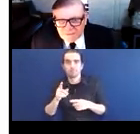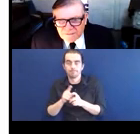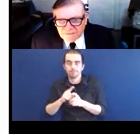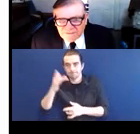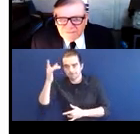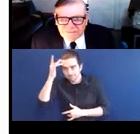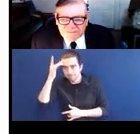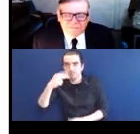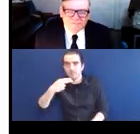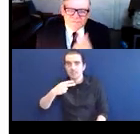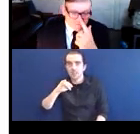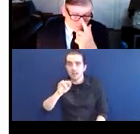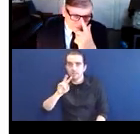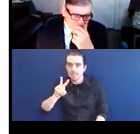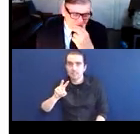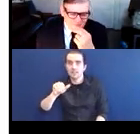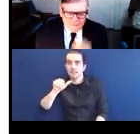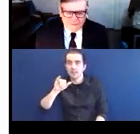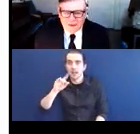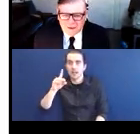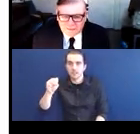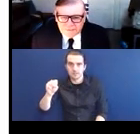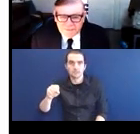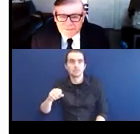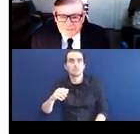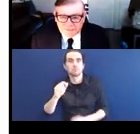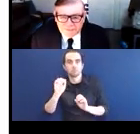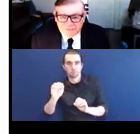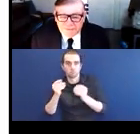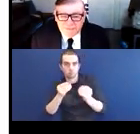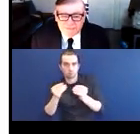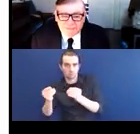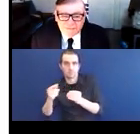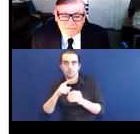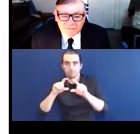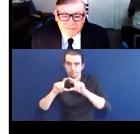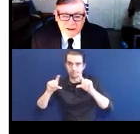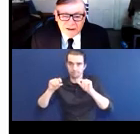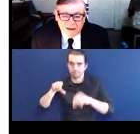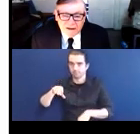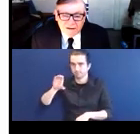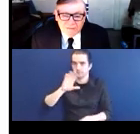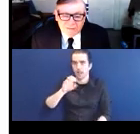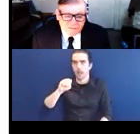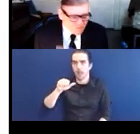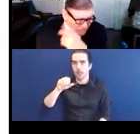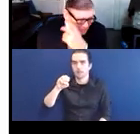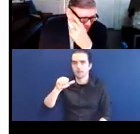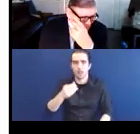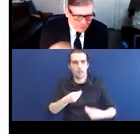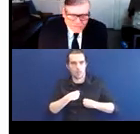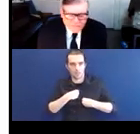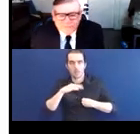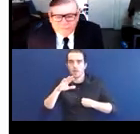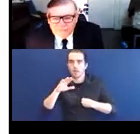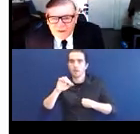which is the South African Social Security Agency. SASSA uses the biometric system to register the beneficiaries as